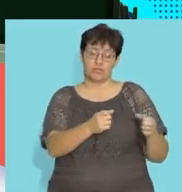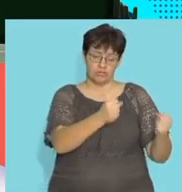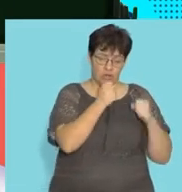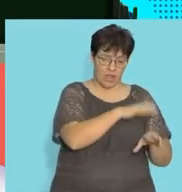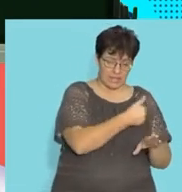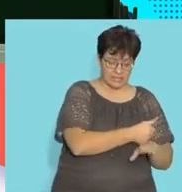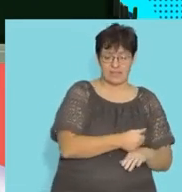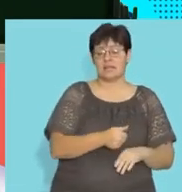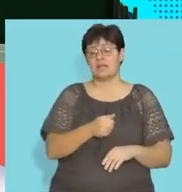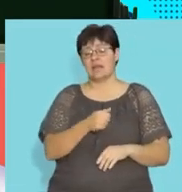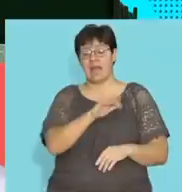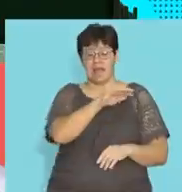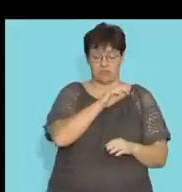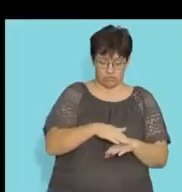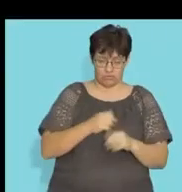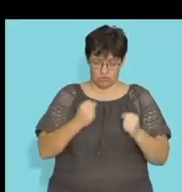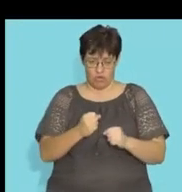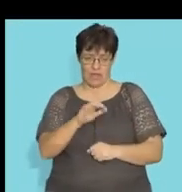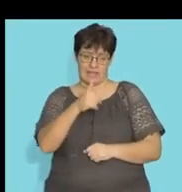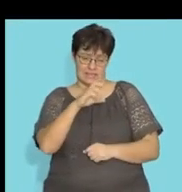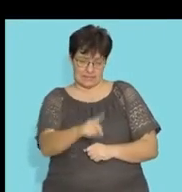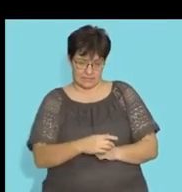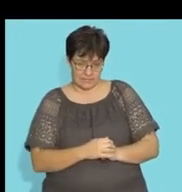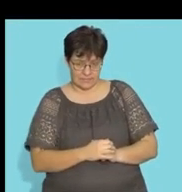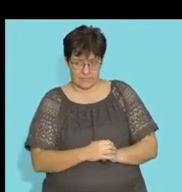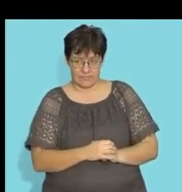strong acid, strong base.